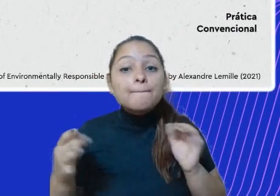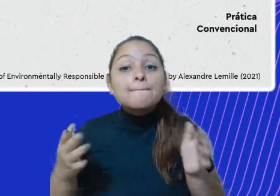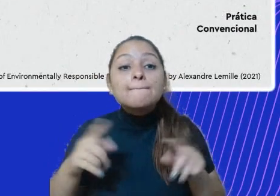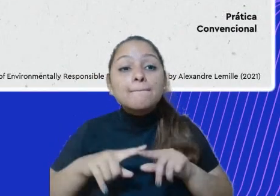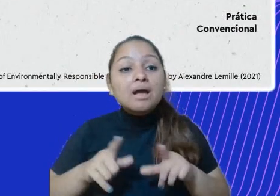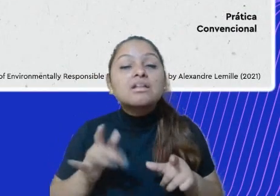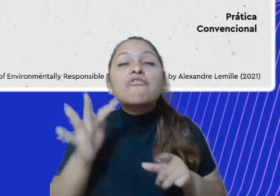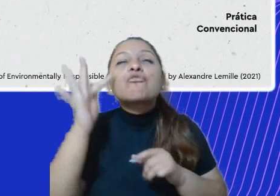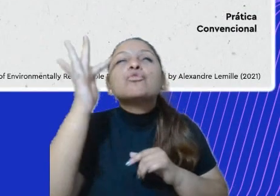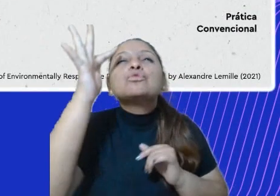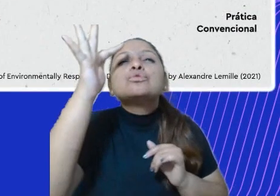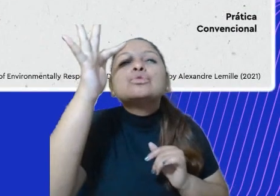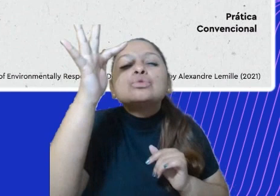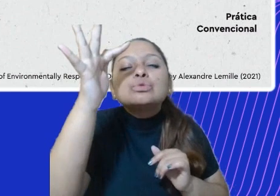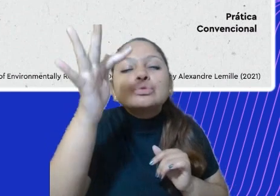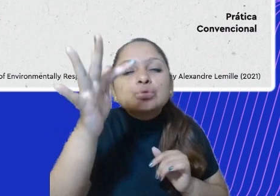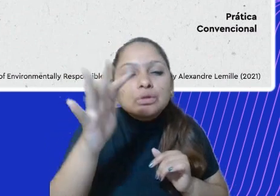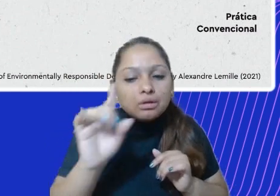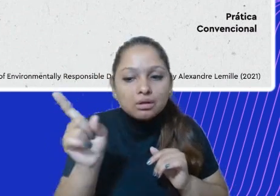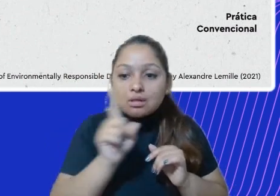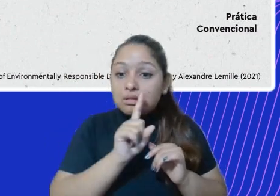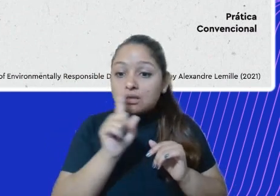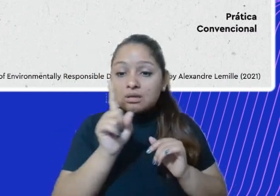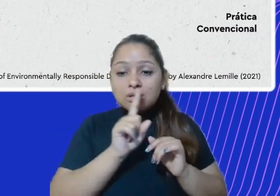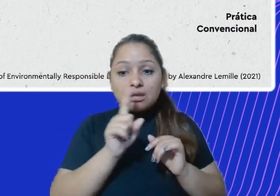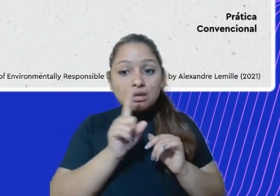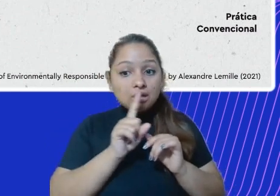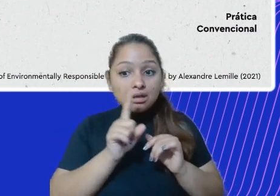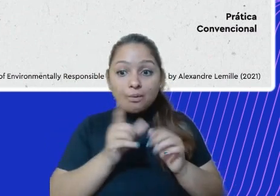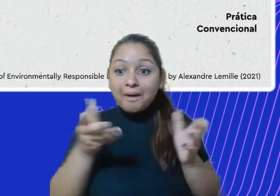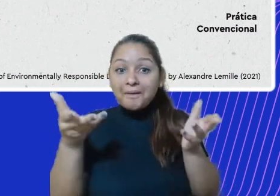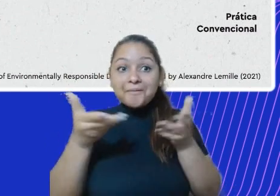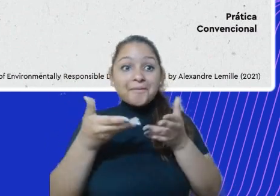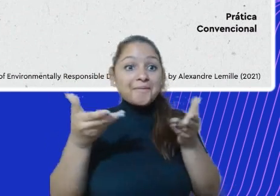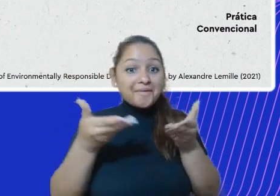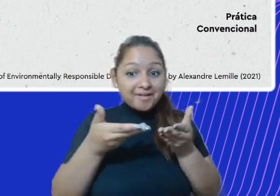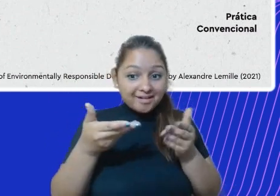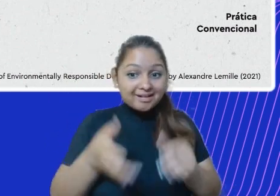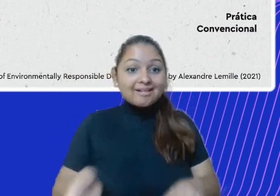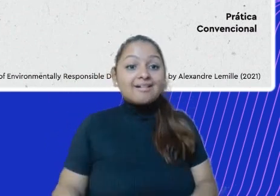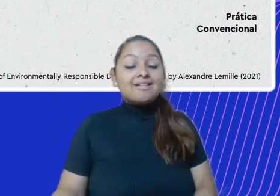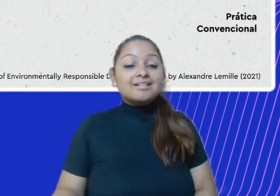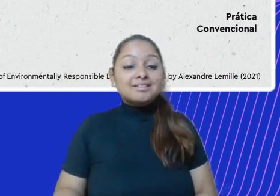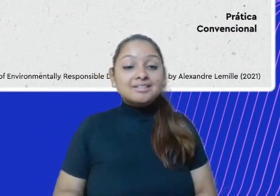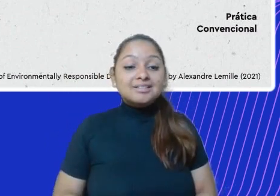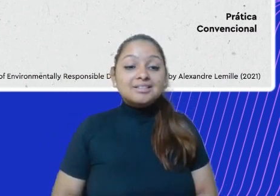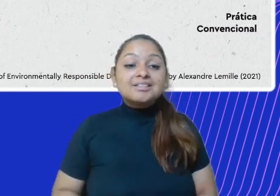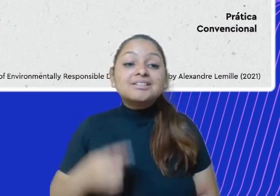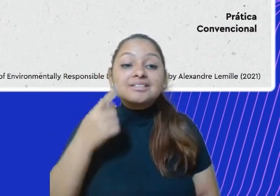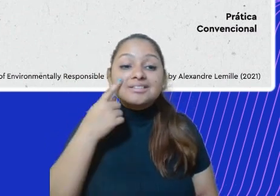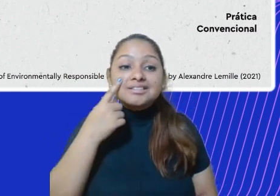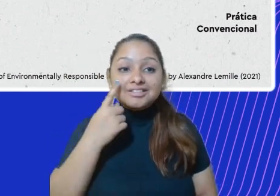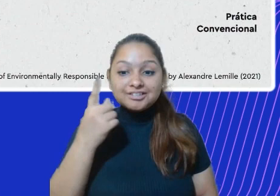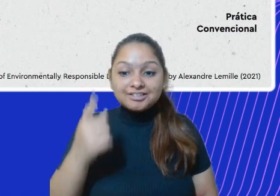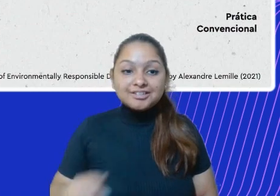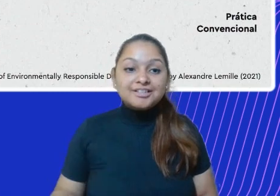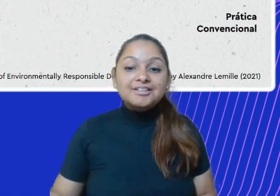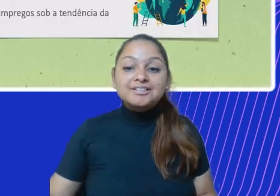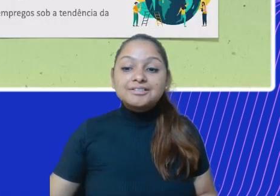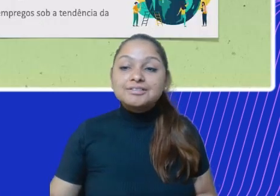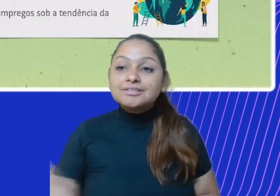the present, not something we project for the future. It's something that is put, and I'm going to show you